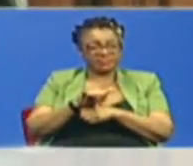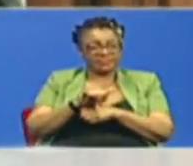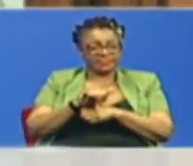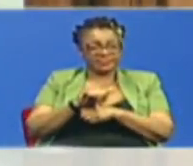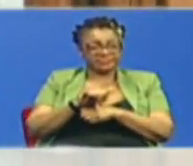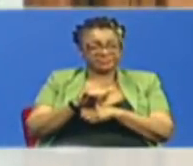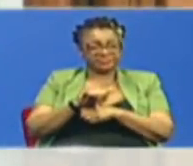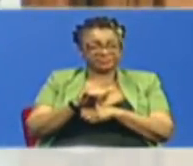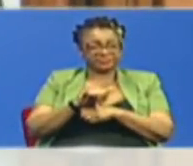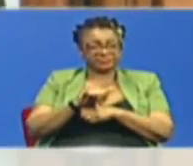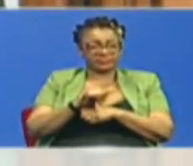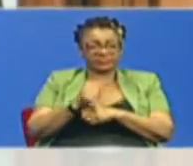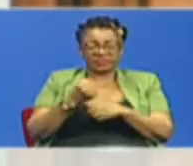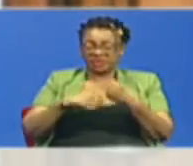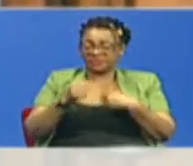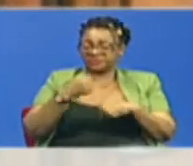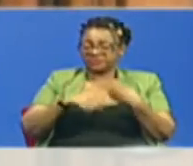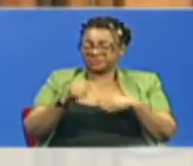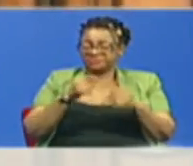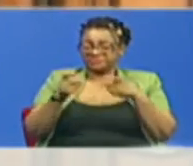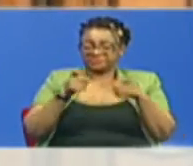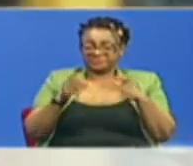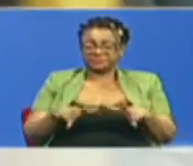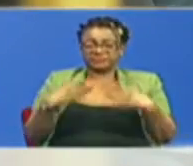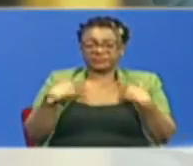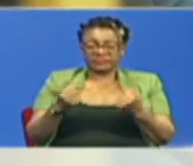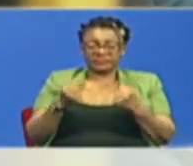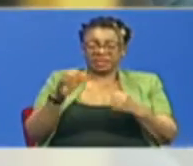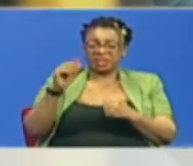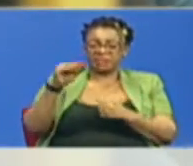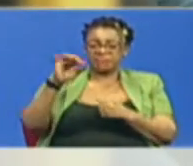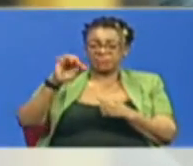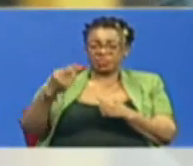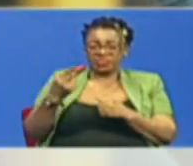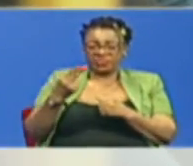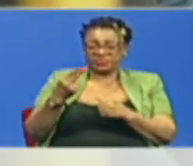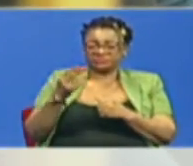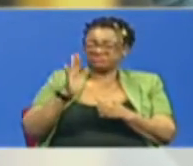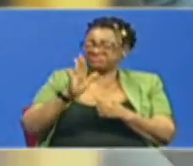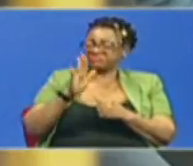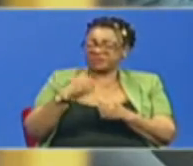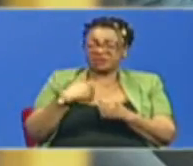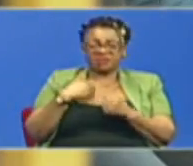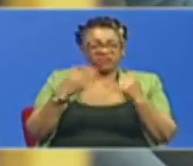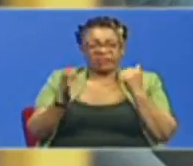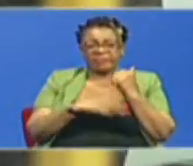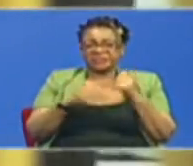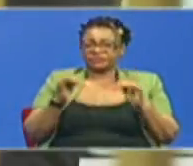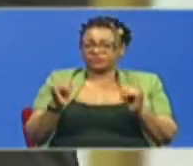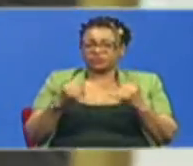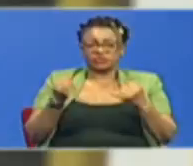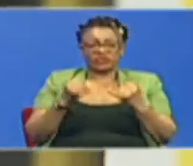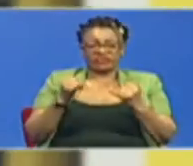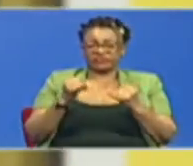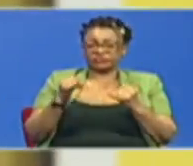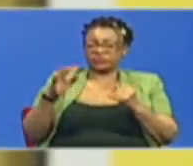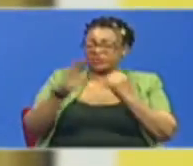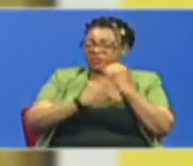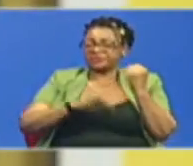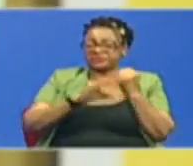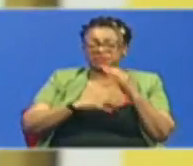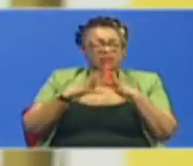The acting director general of health, Patrick Amoth, will be the bearer of bad news for the country's largest maternity hospital.